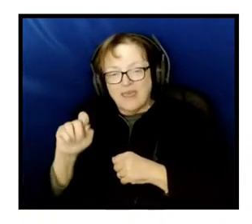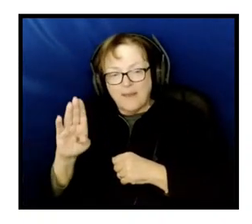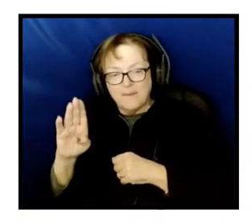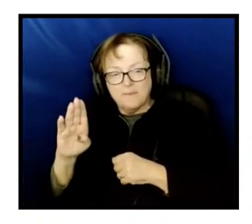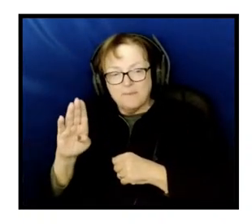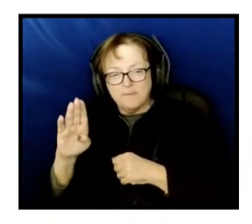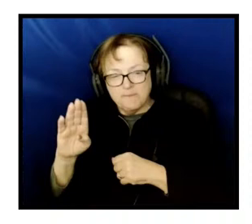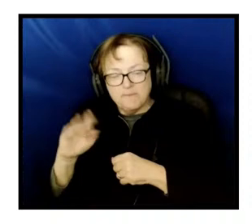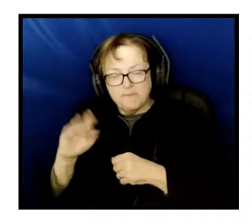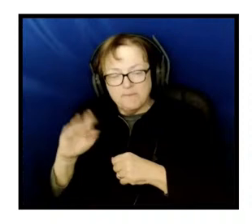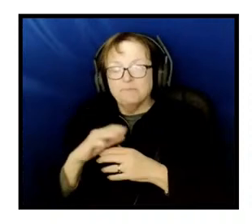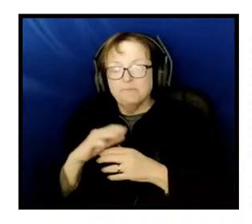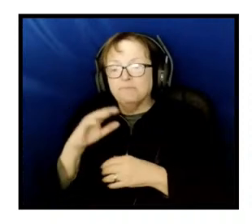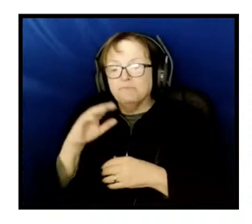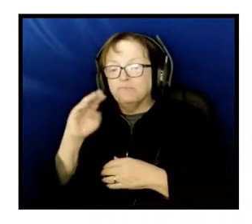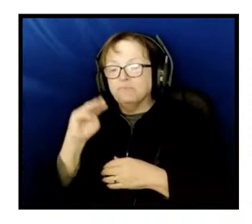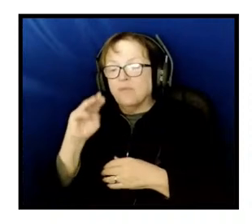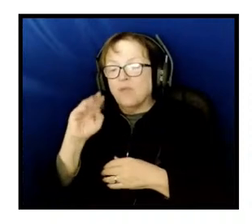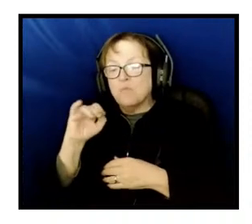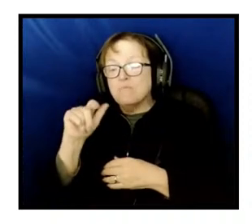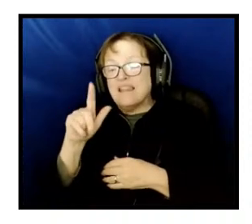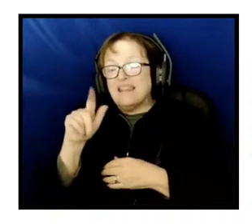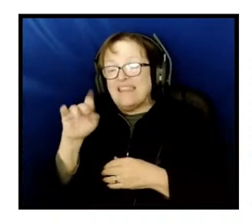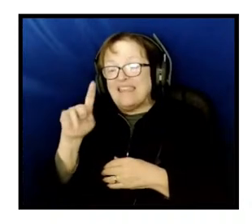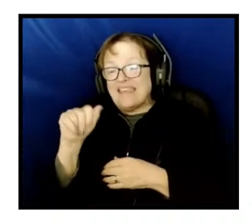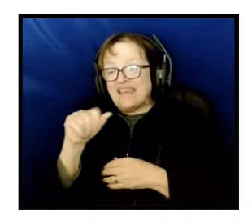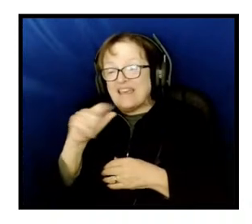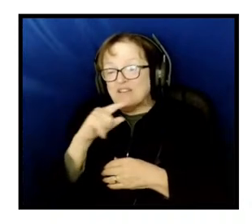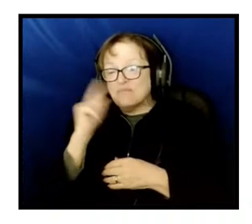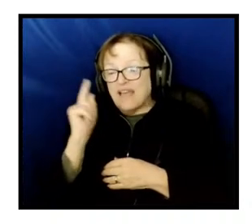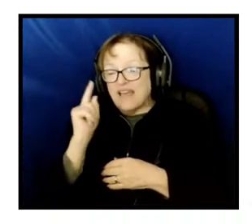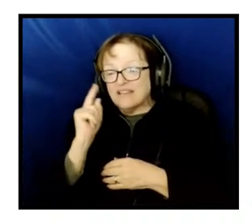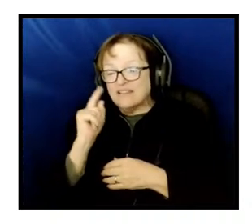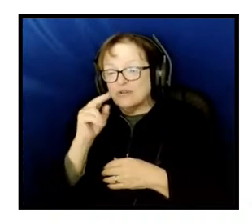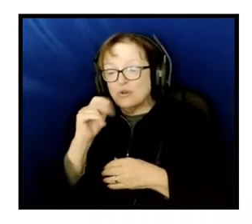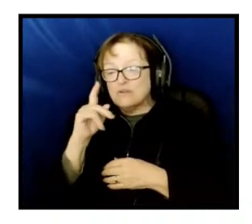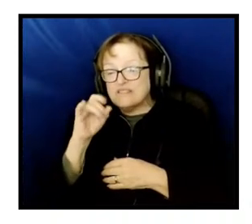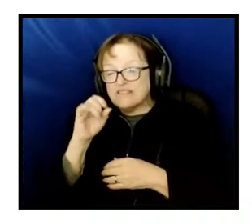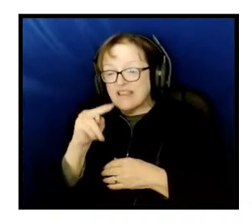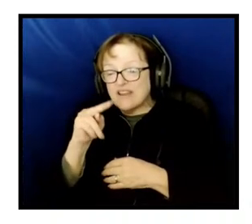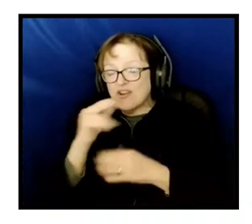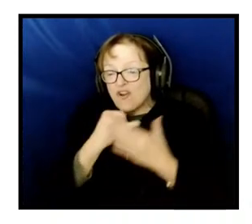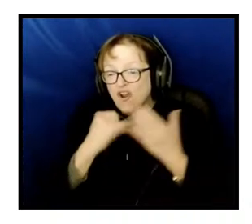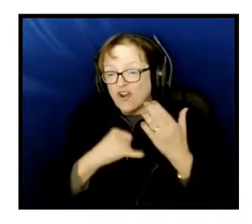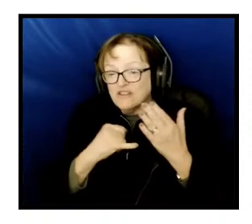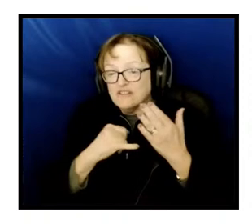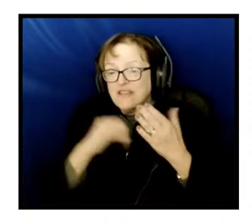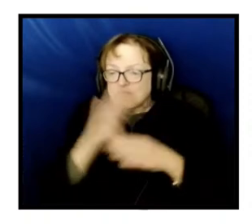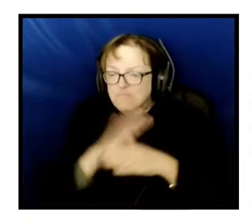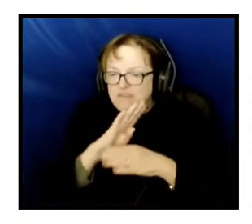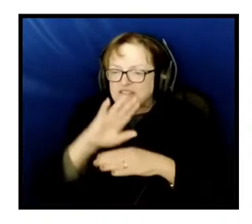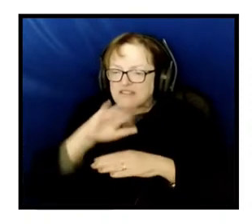Malika Niaimani is a Black fluid femme artist and entrepreneur from the Bronx.